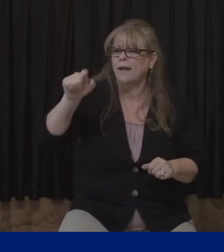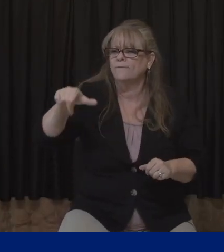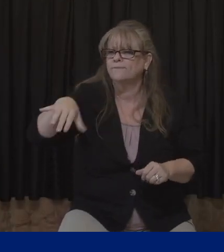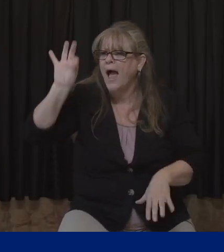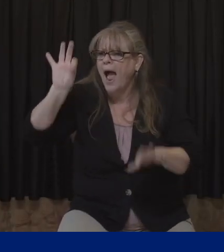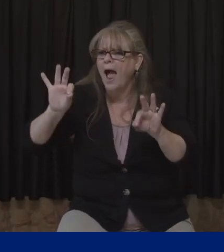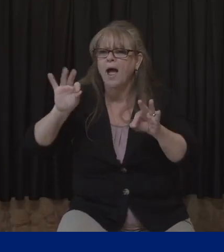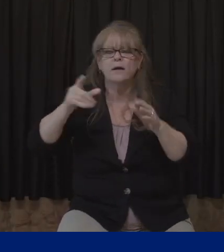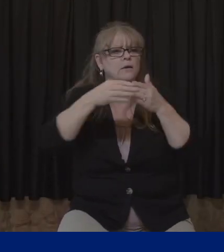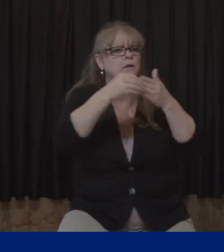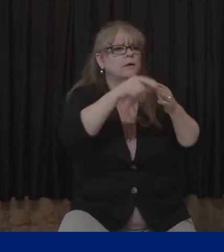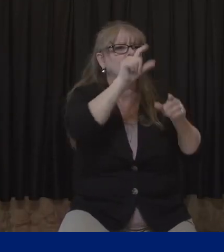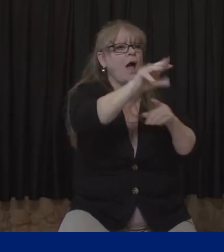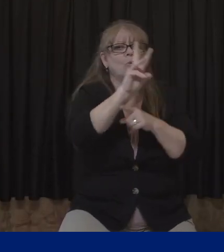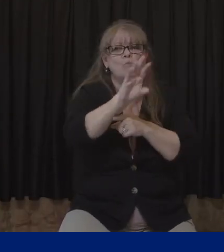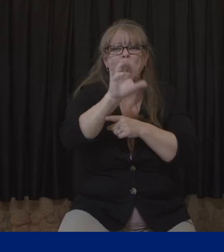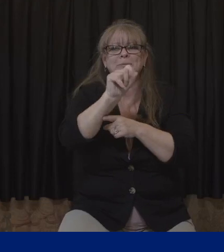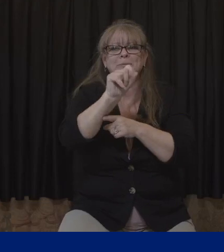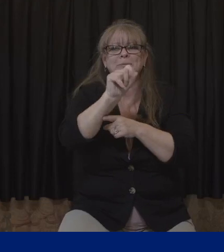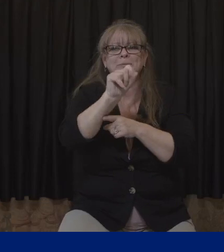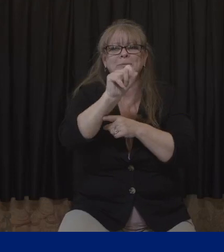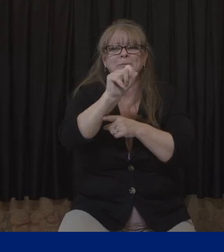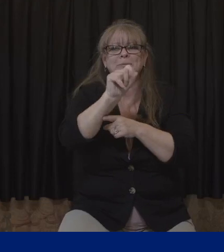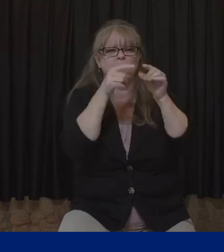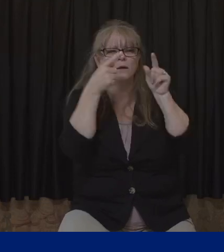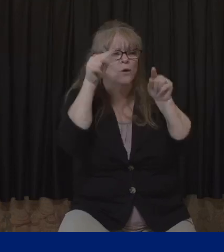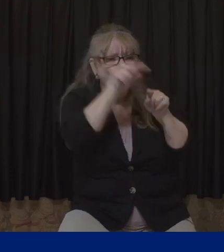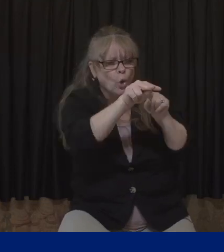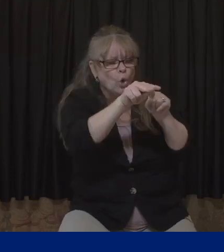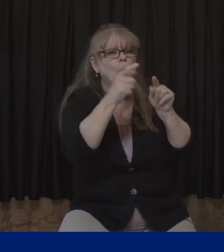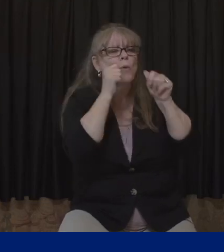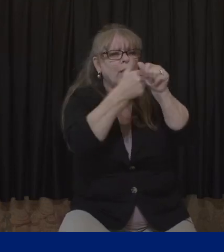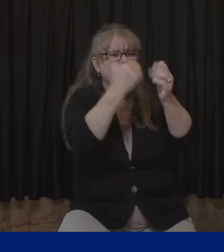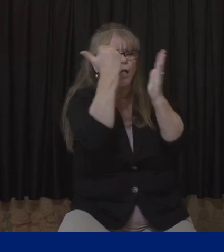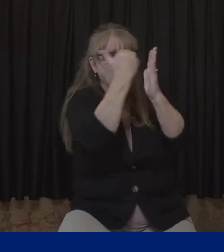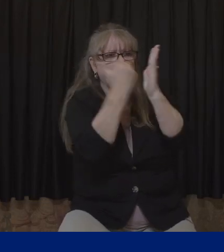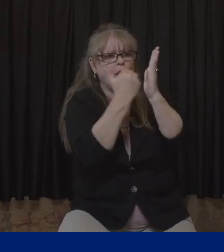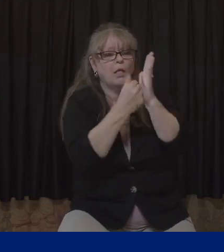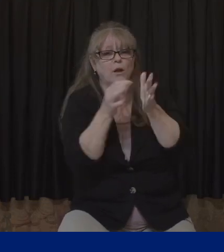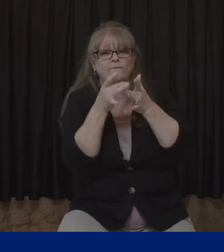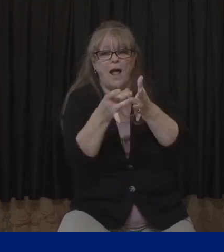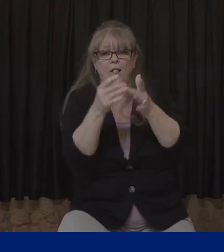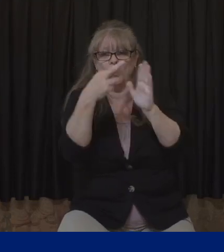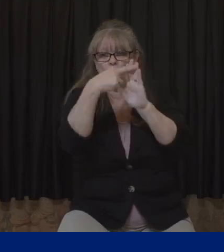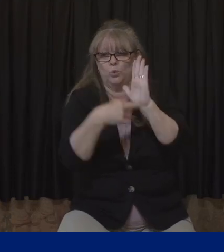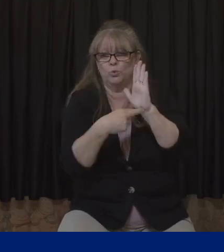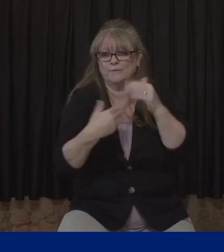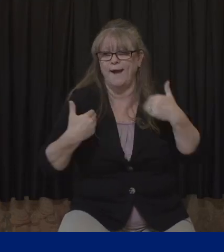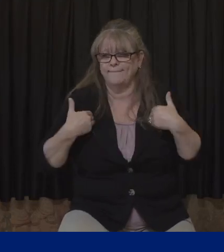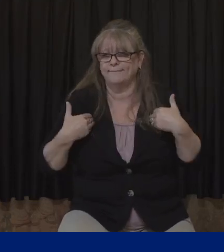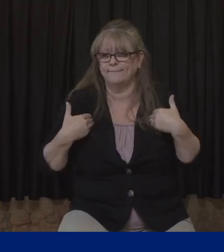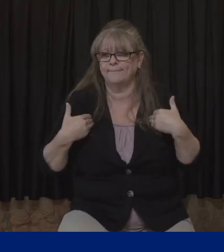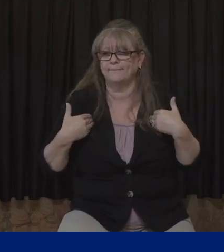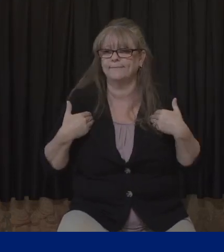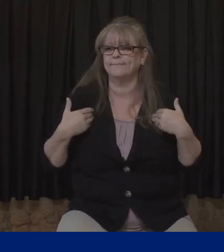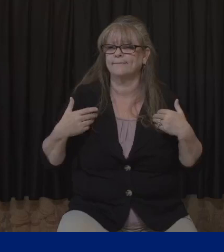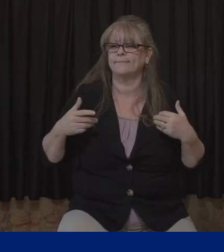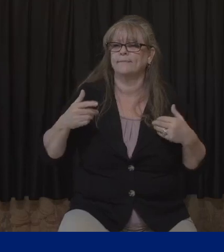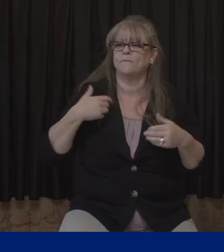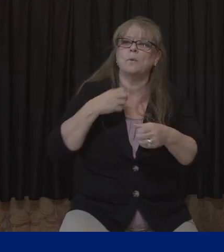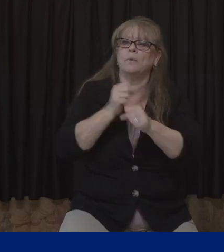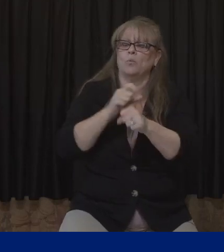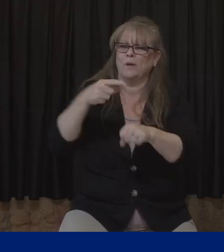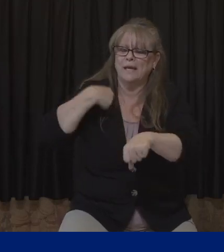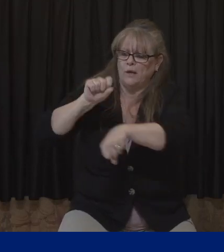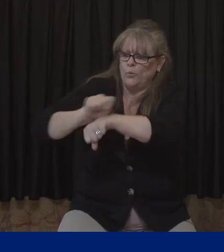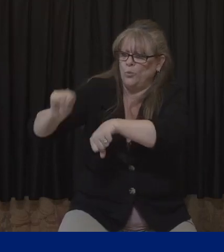to protect Colorado. And we have been working together. Most of this weekend, I've been on stakeholder calls with hundreds and thousands of Coloradans about these different